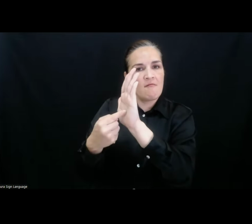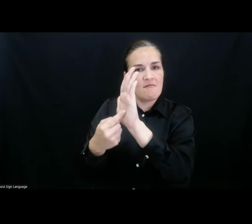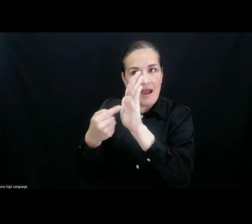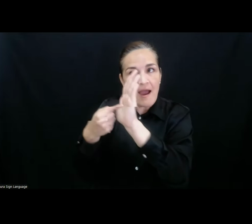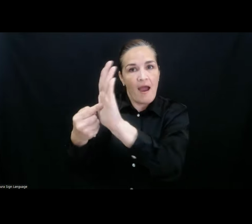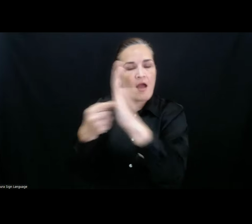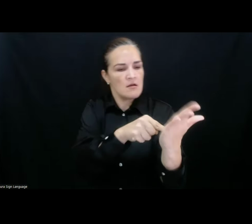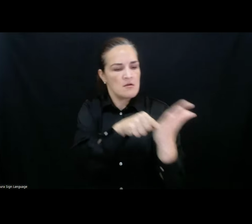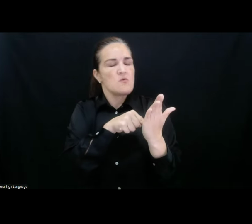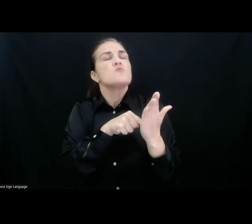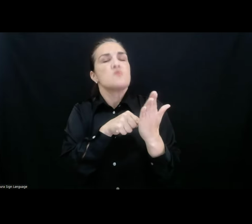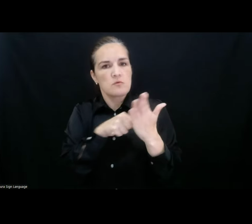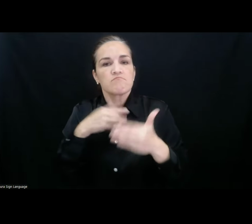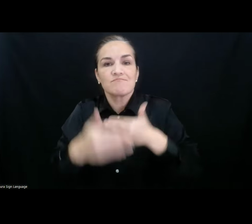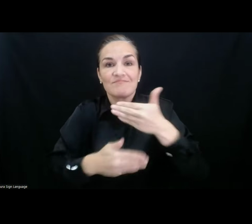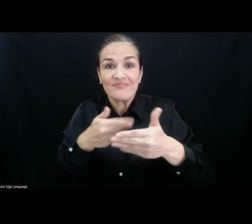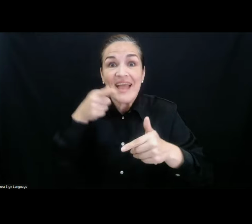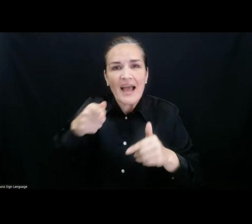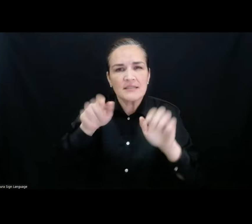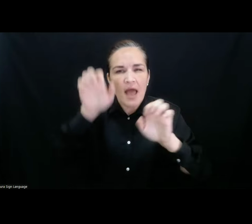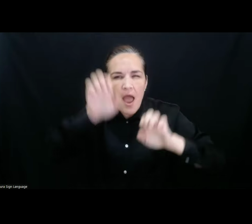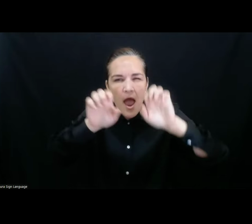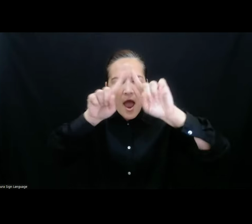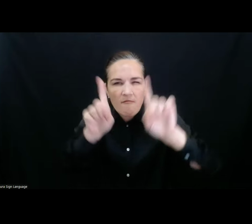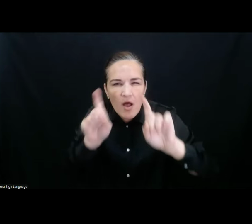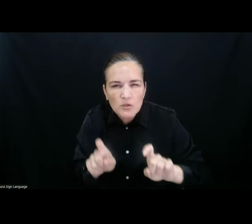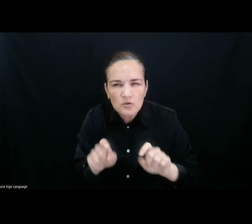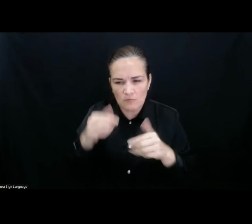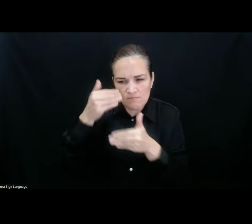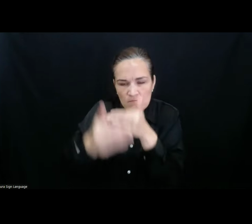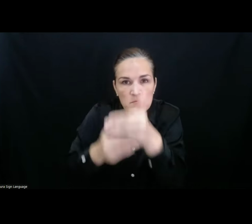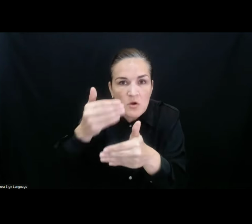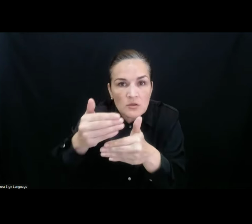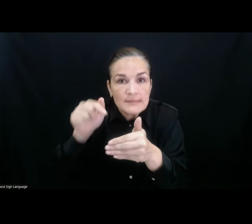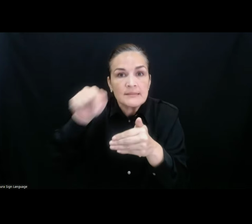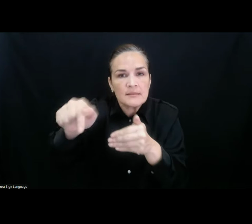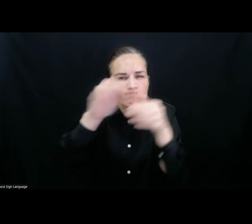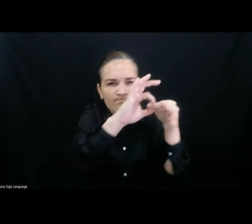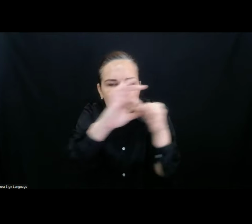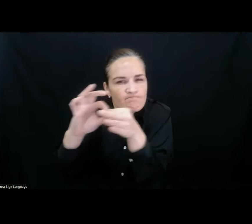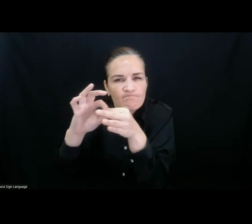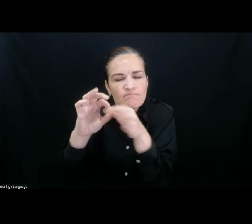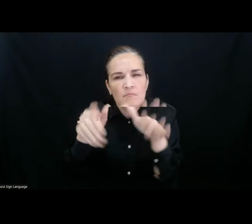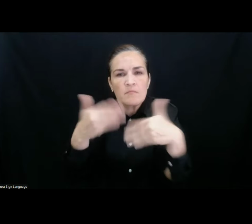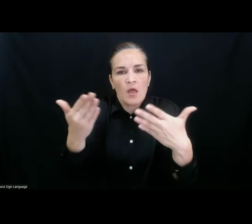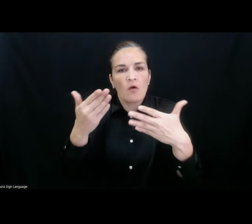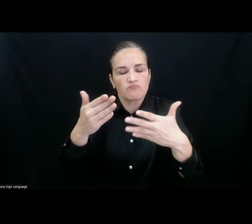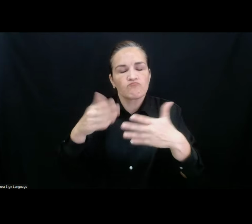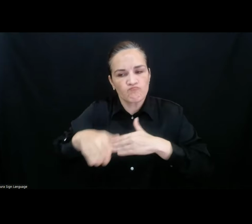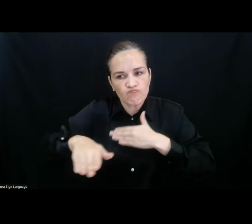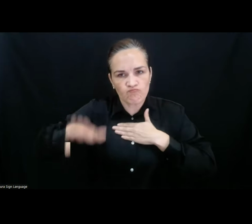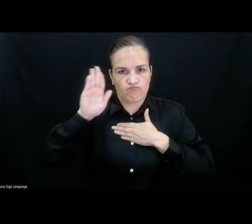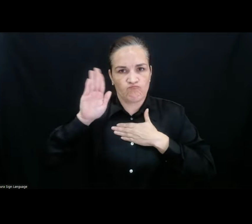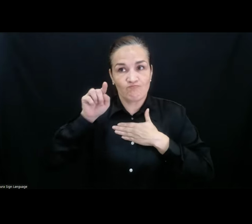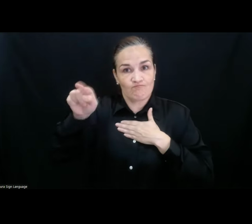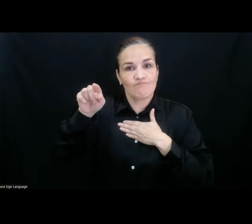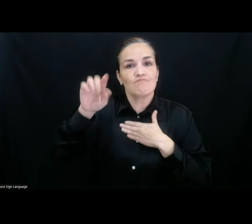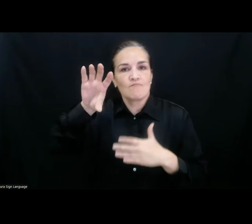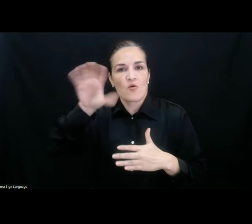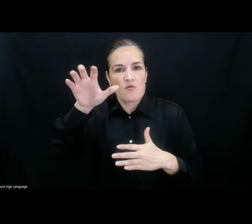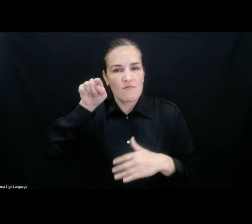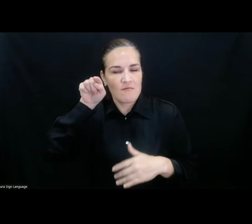aligned with Montenegro, strong commitment, I would say, to universal health coverage. Namely, in